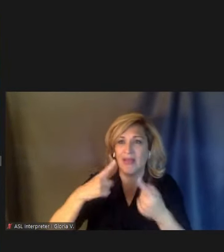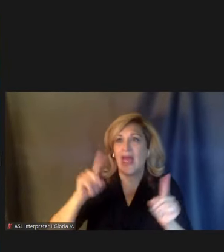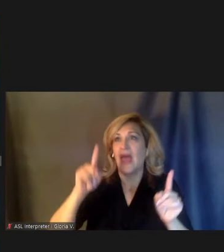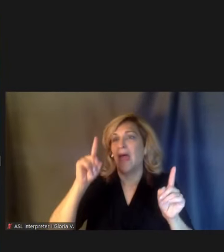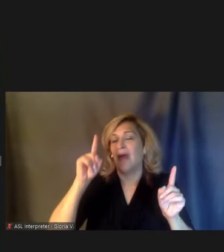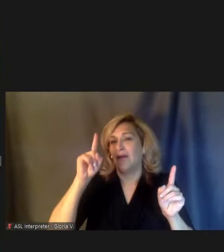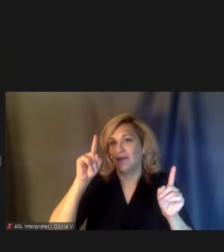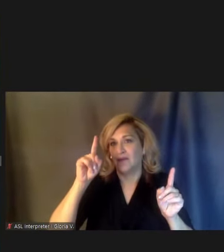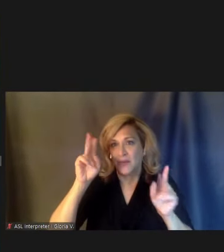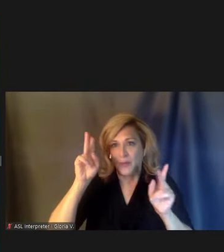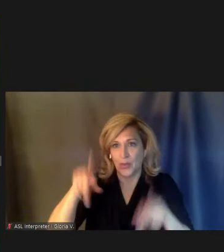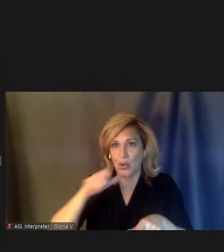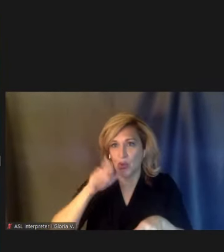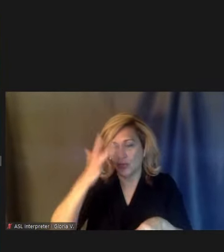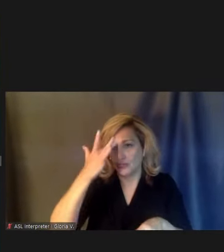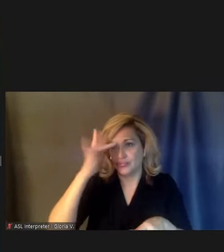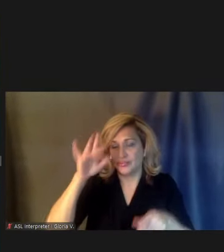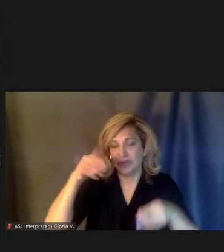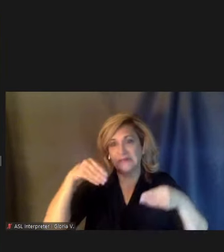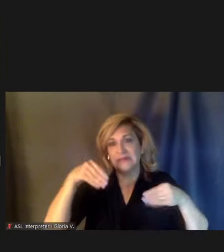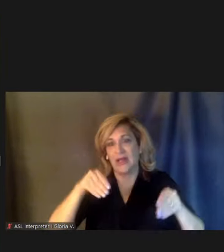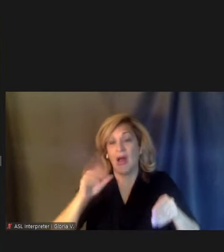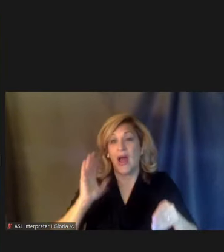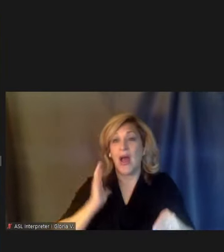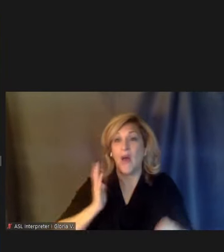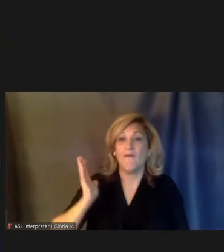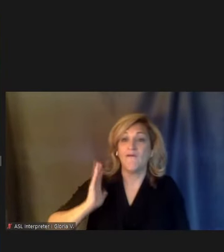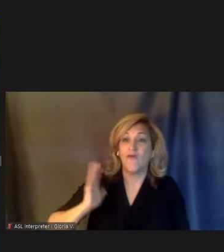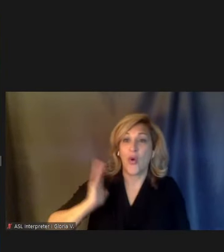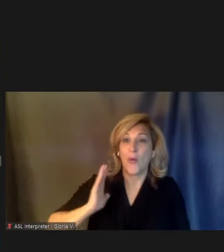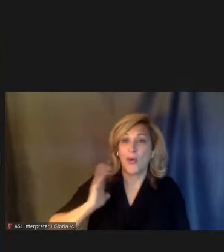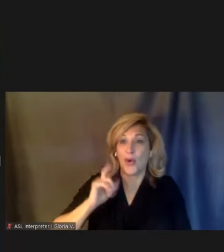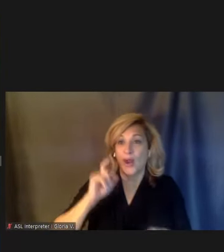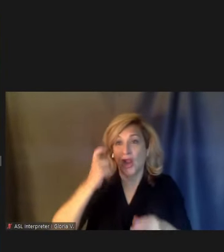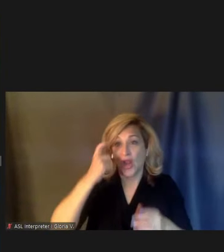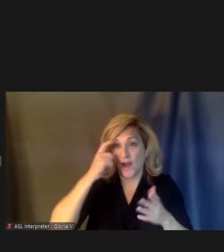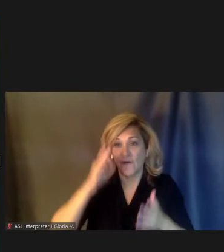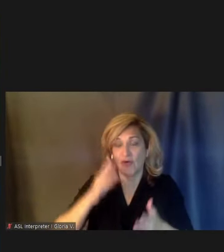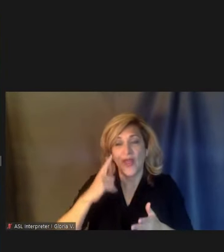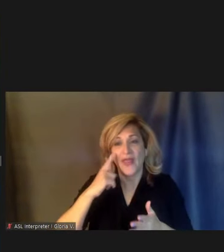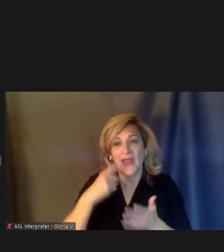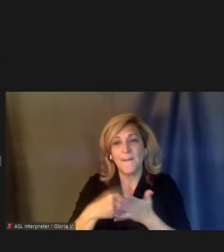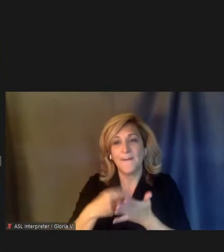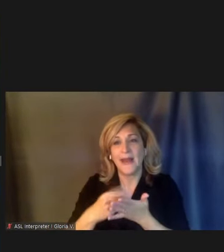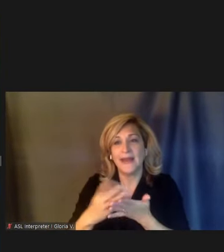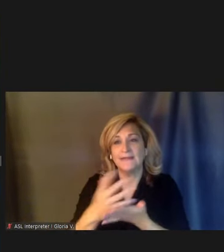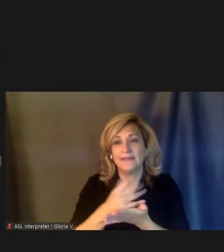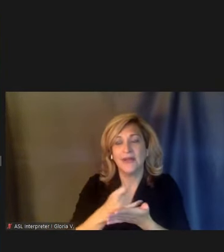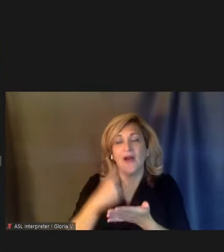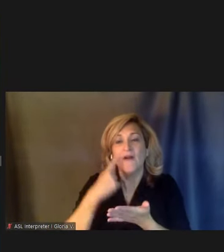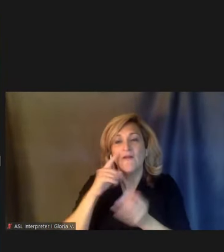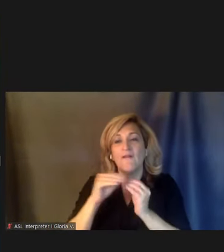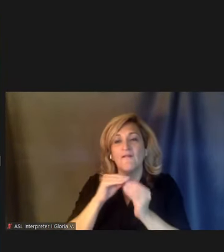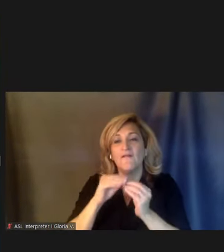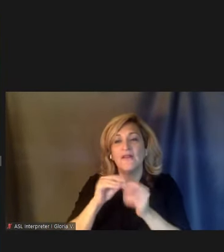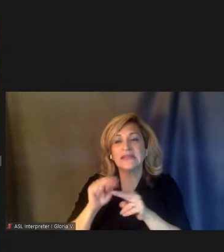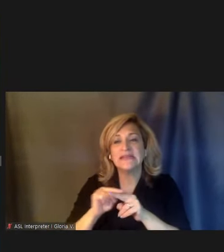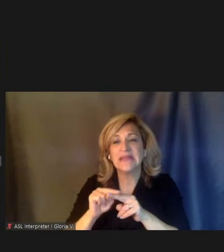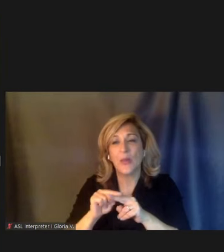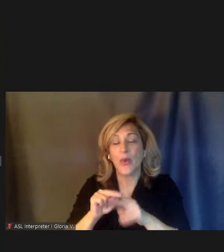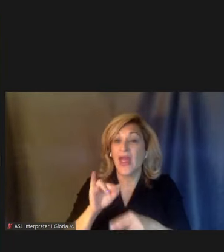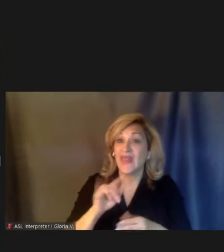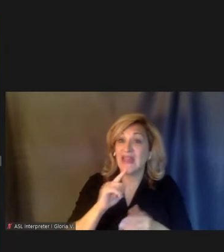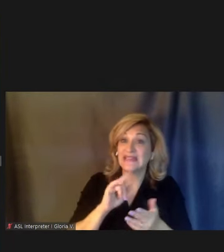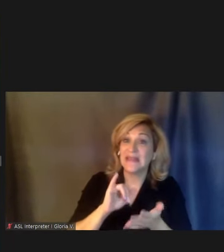salesmanship, our former governor decided to market this as a money source to fix the subway. This is